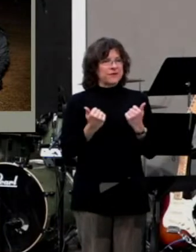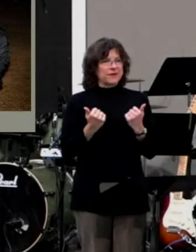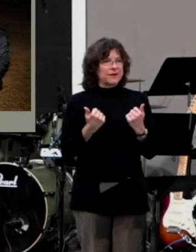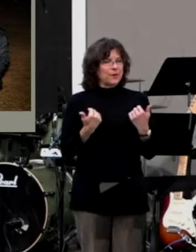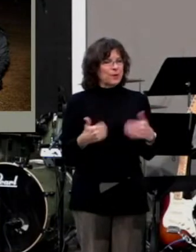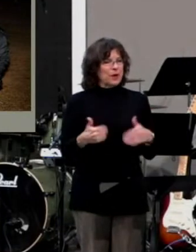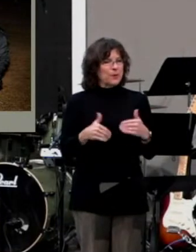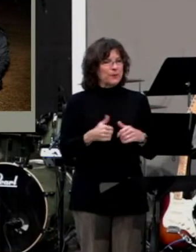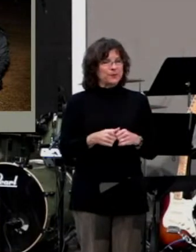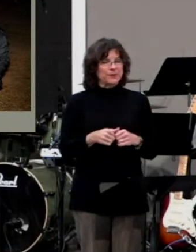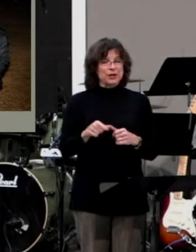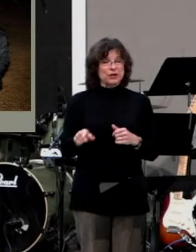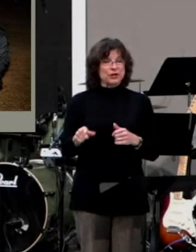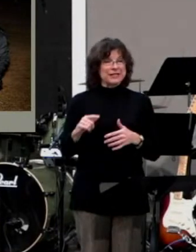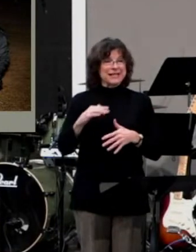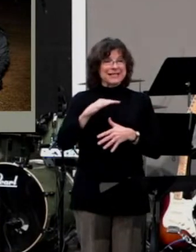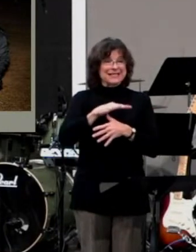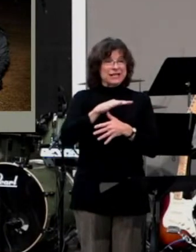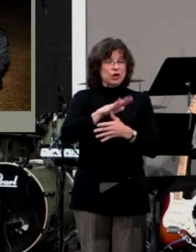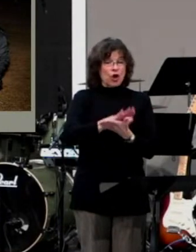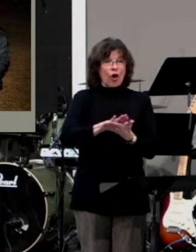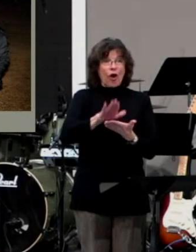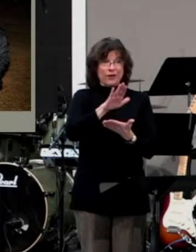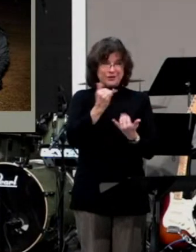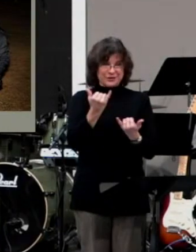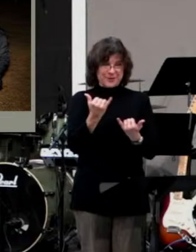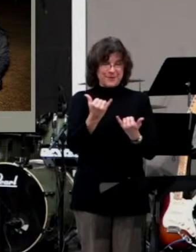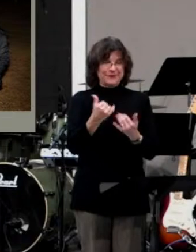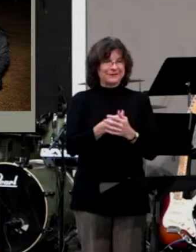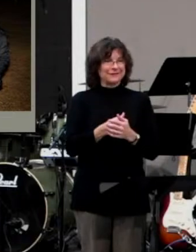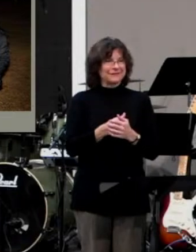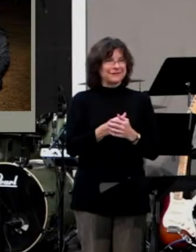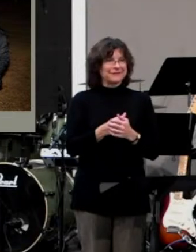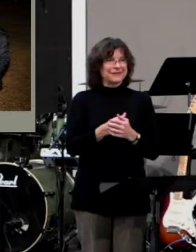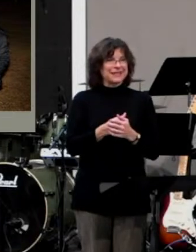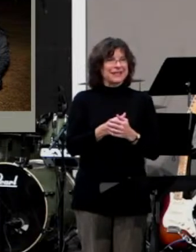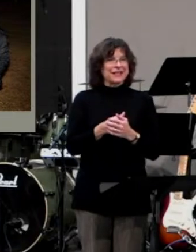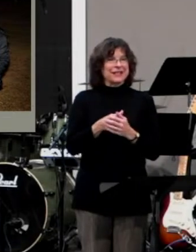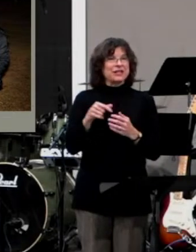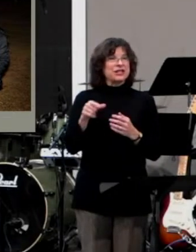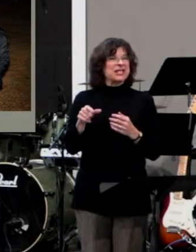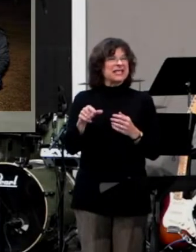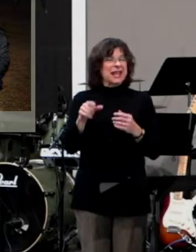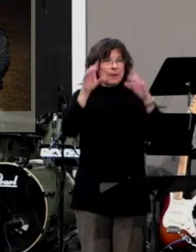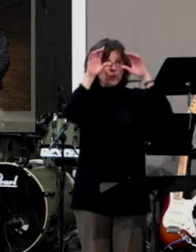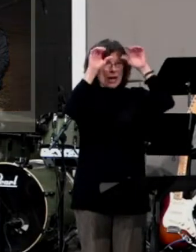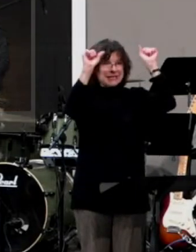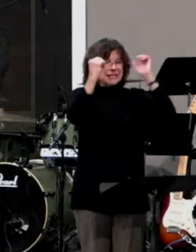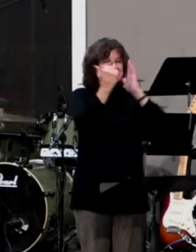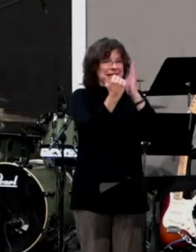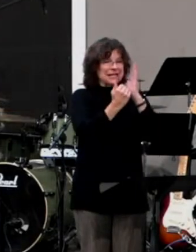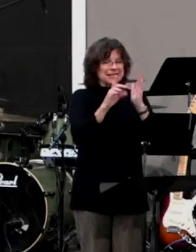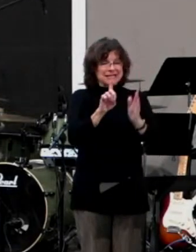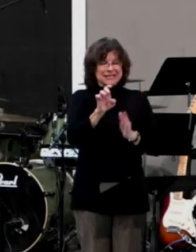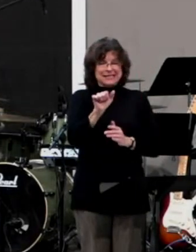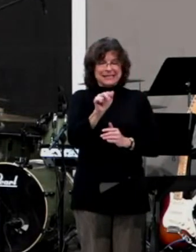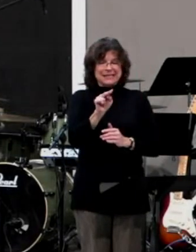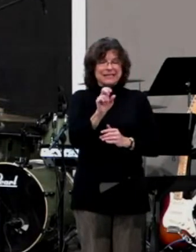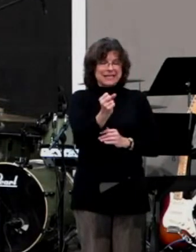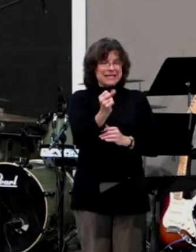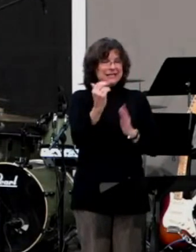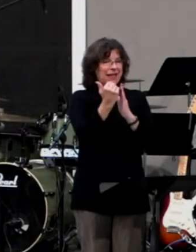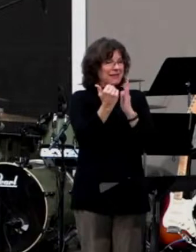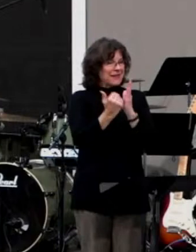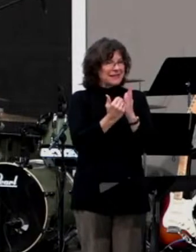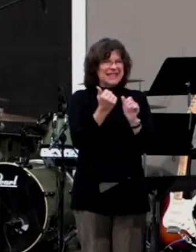Now she's a senior in Mankato. She's been on the president's and dean's list every semester that she has